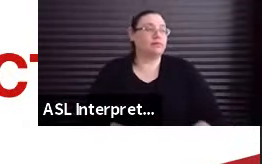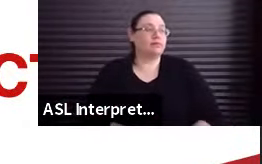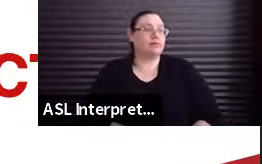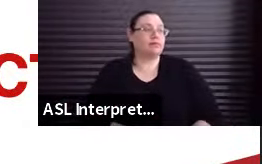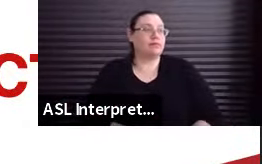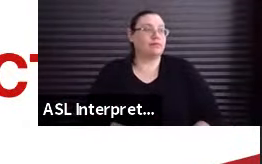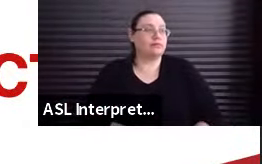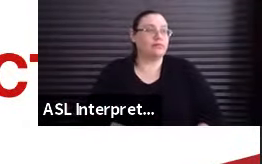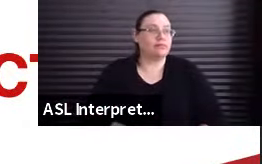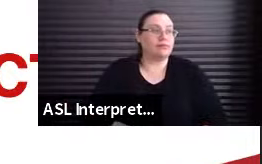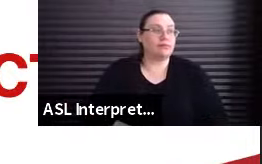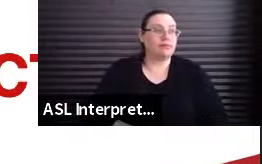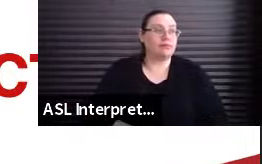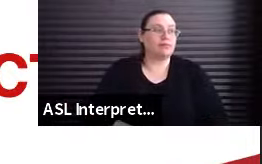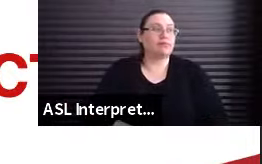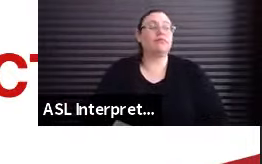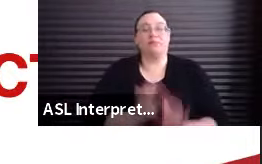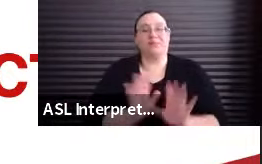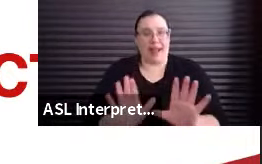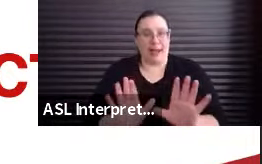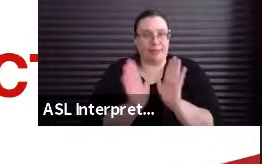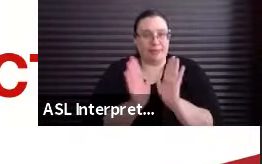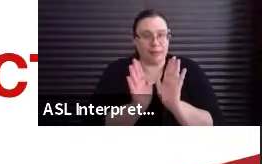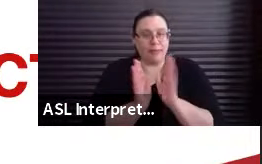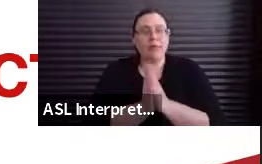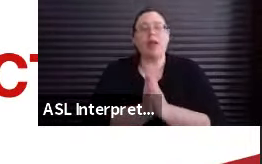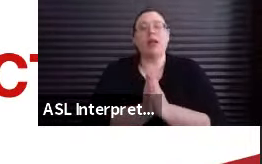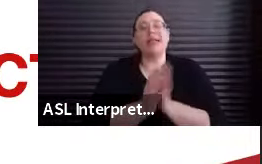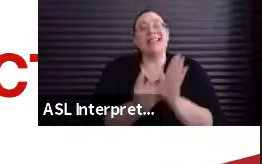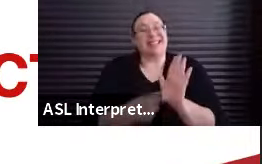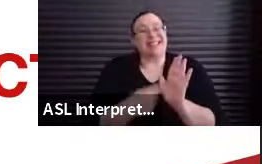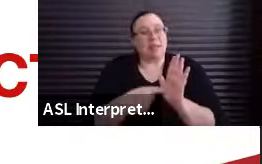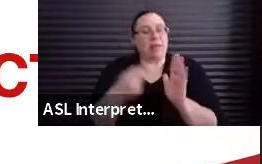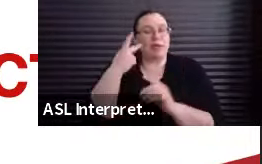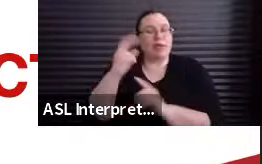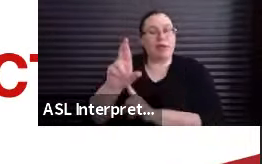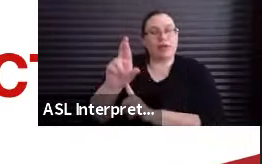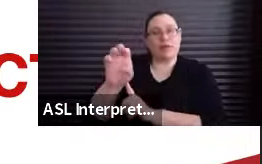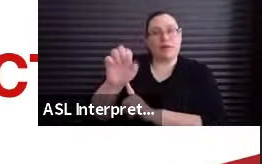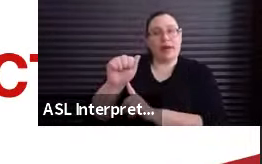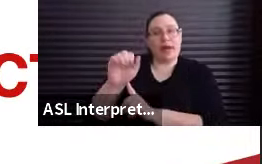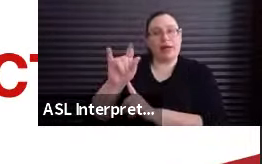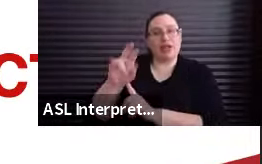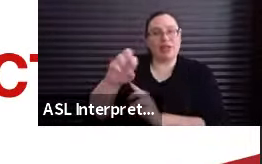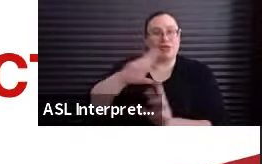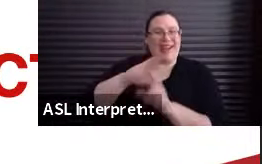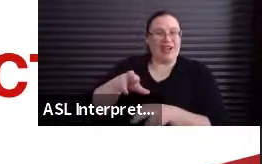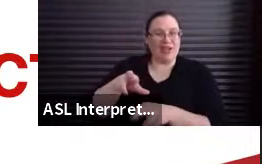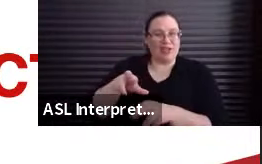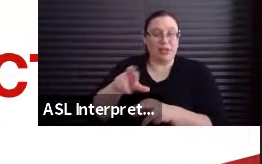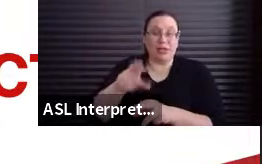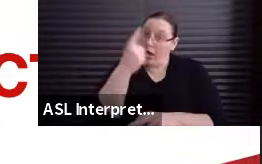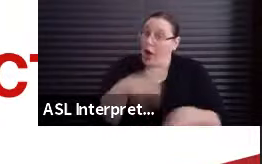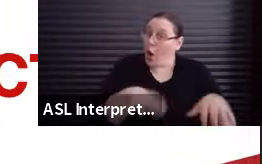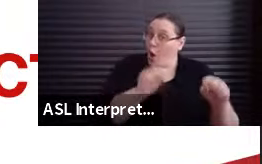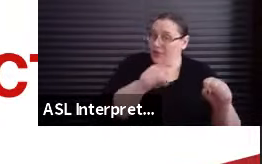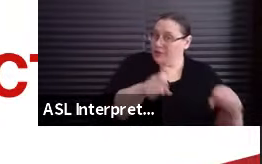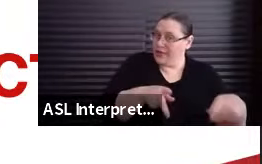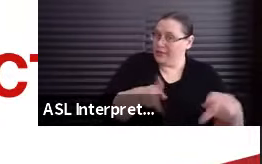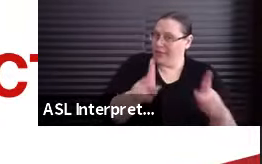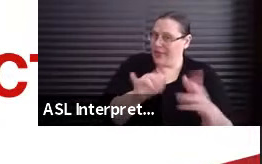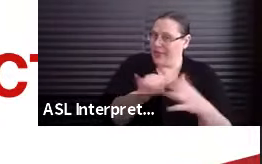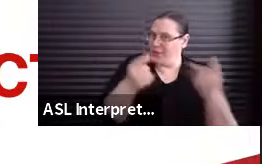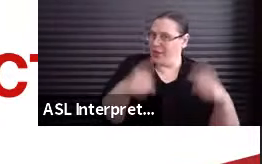And then now there's also sometimes a reaction button. And again, the host would have to enable this. And so if